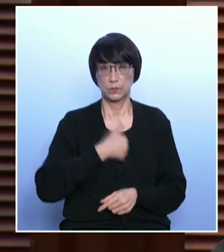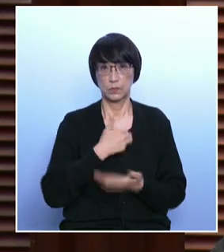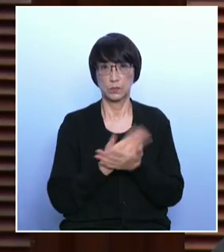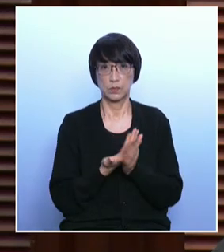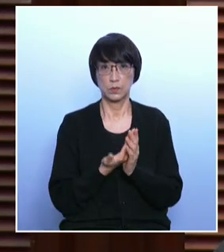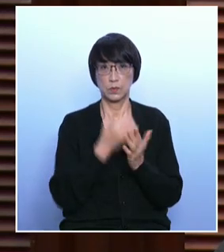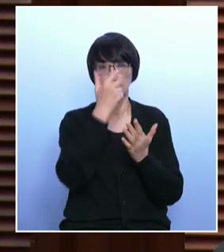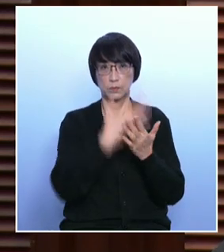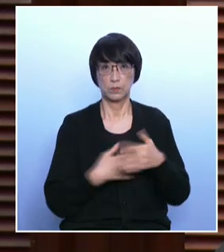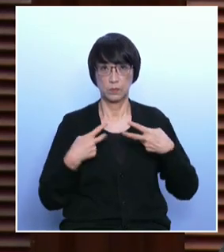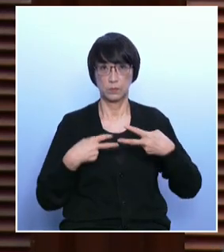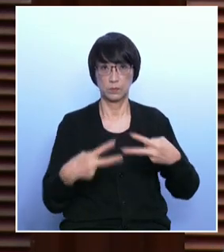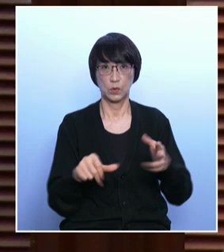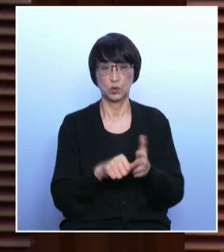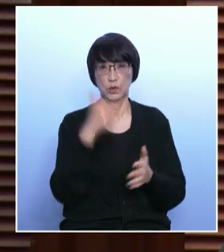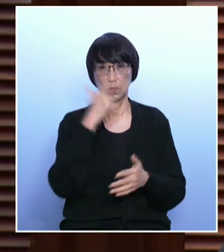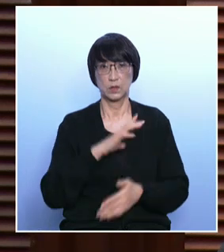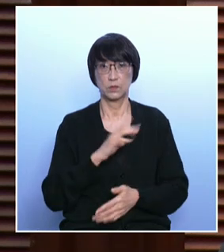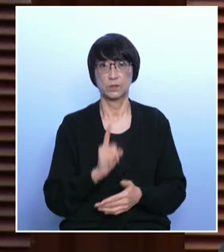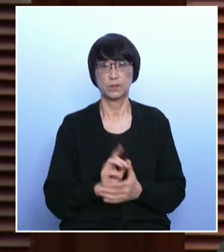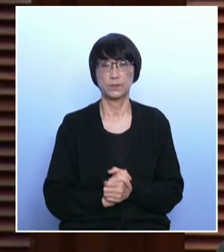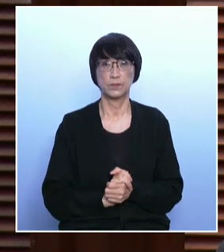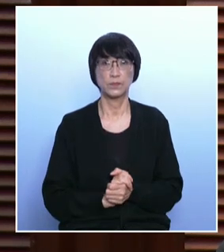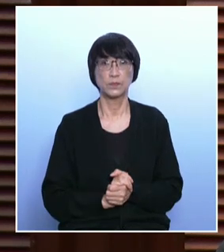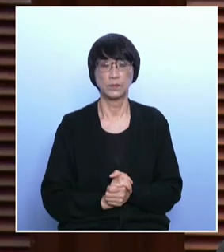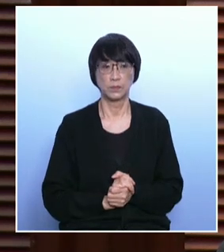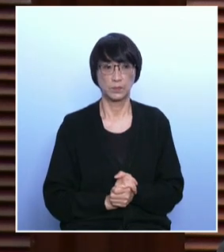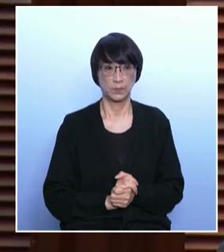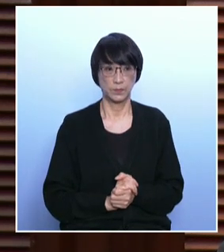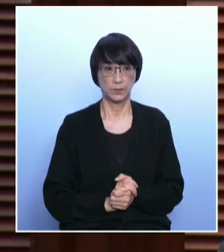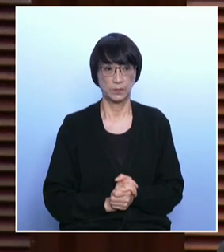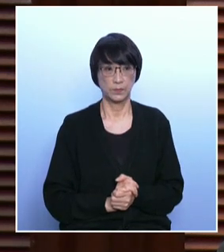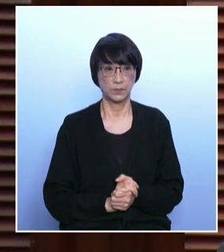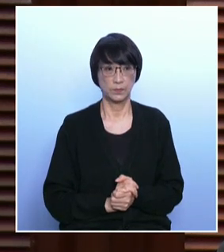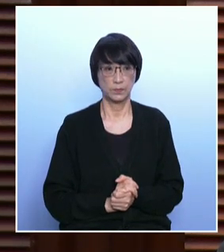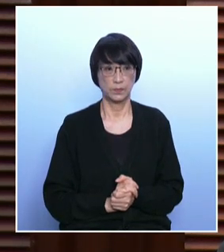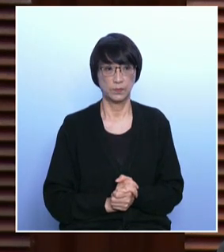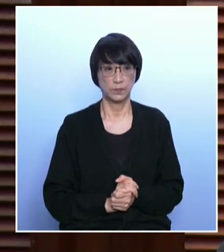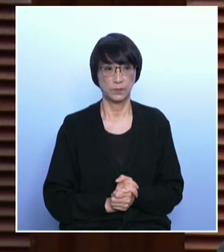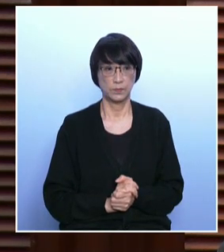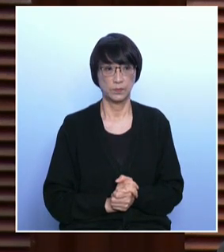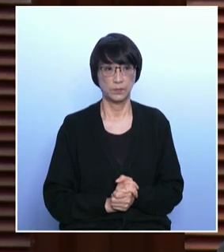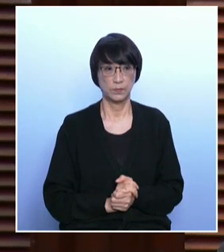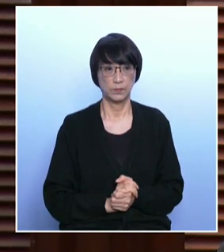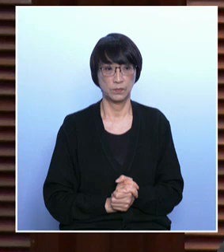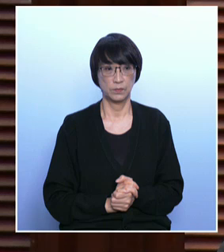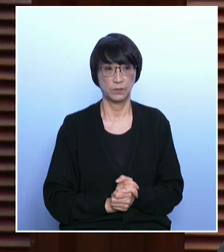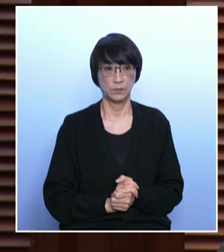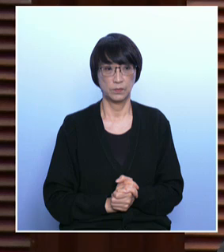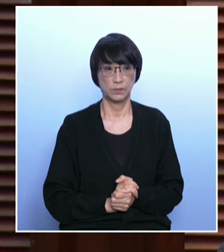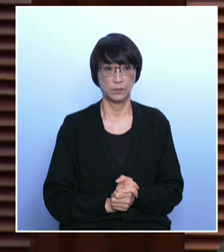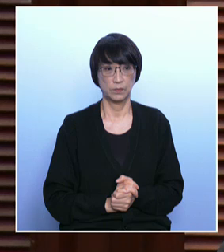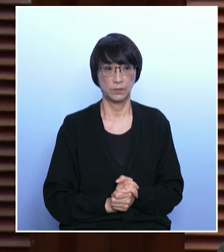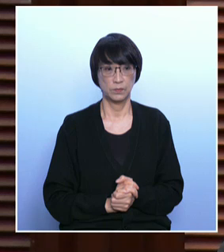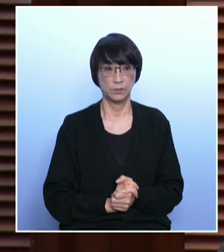Good morning, Chairman. I will brief members on the latest policy initiatives in